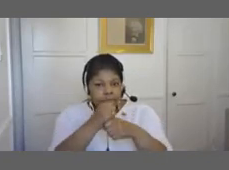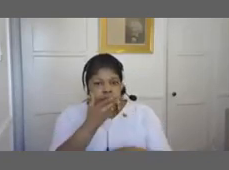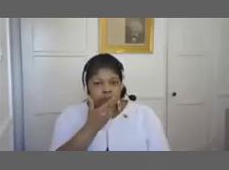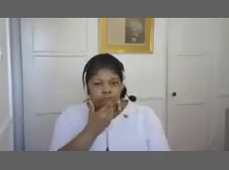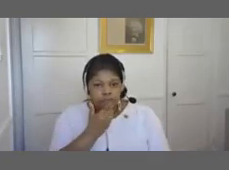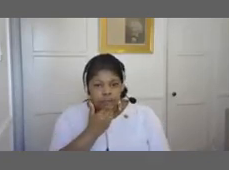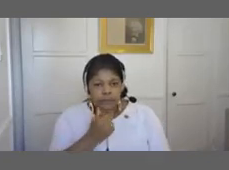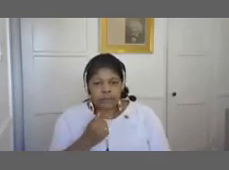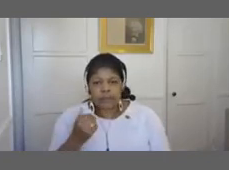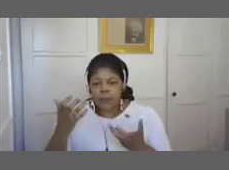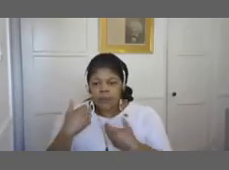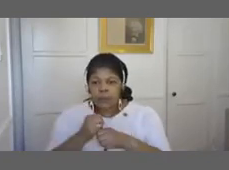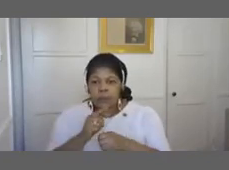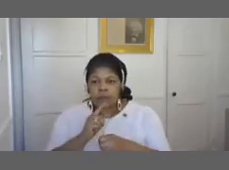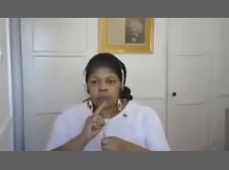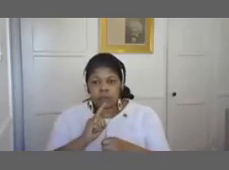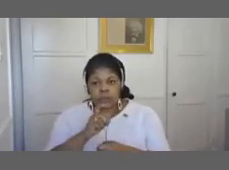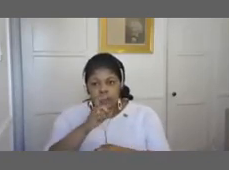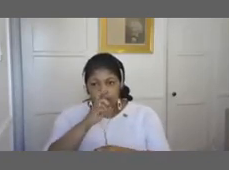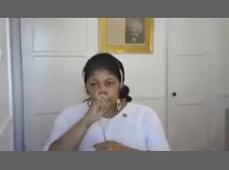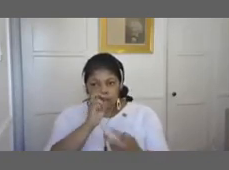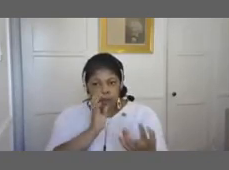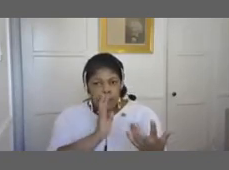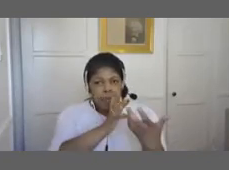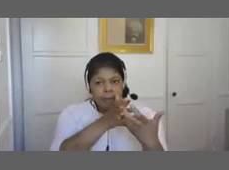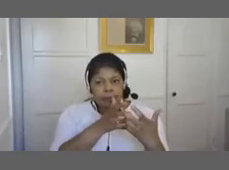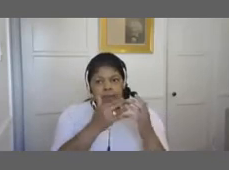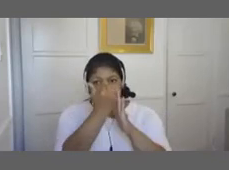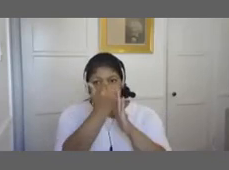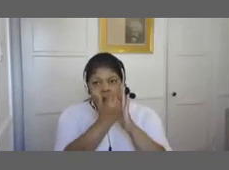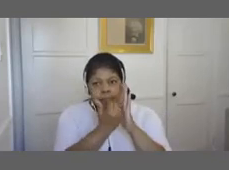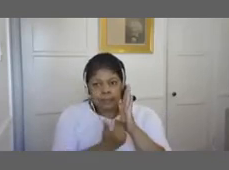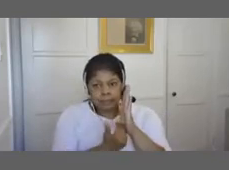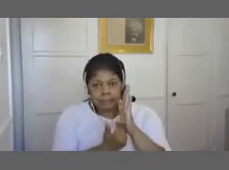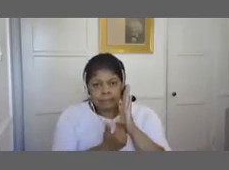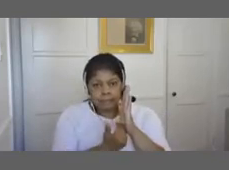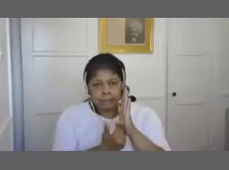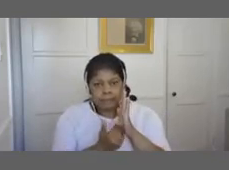matches the lesson that we're doing. So this is going to be 23.